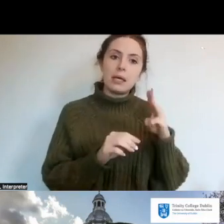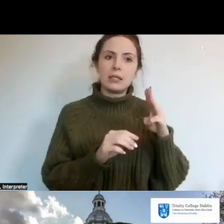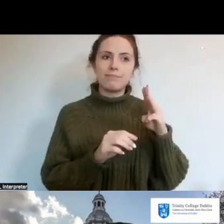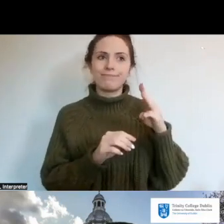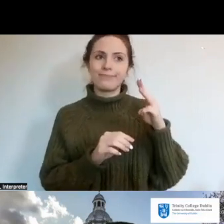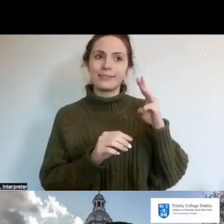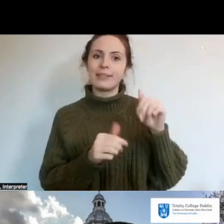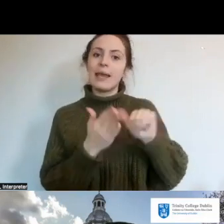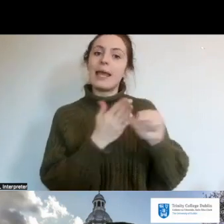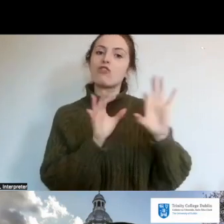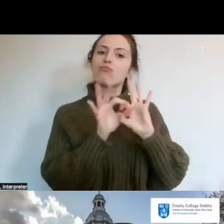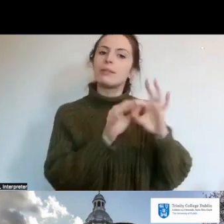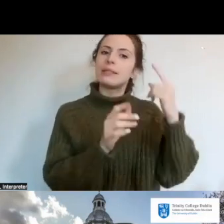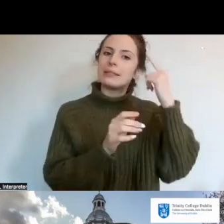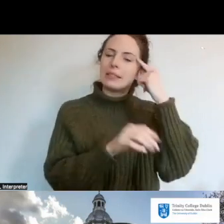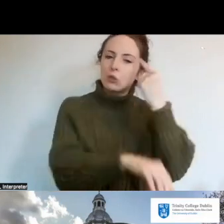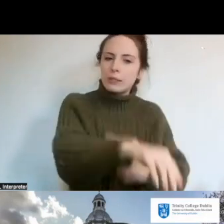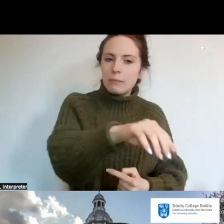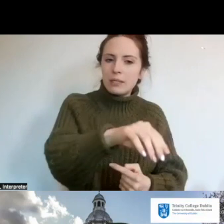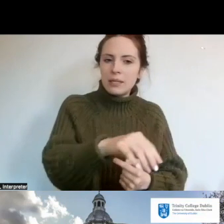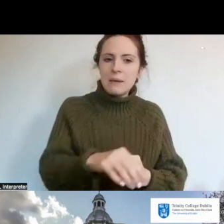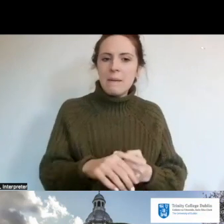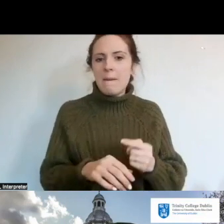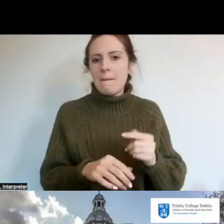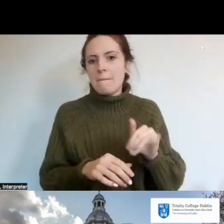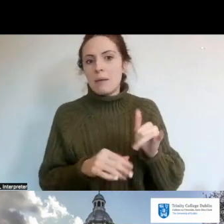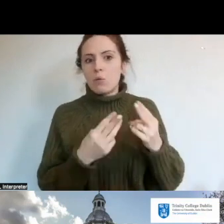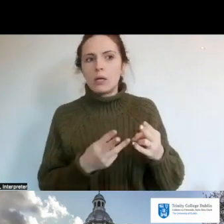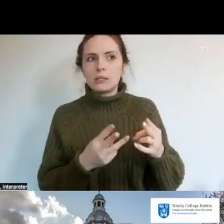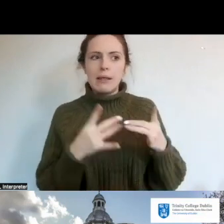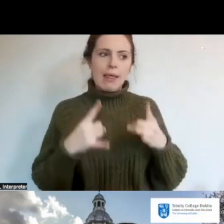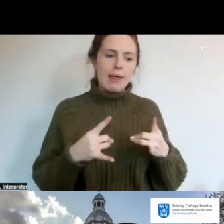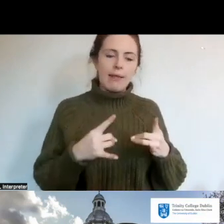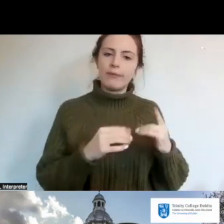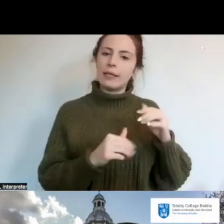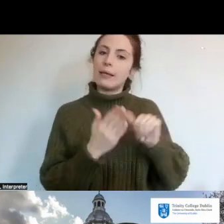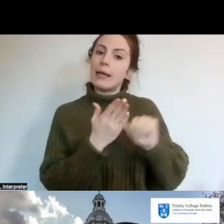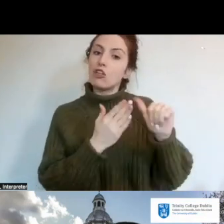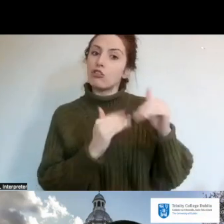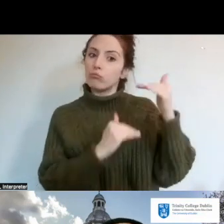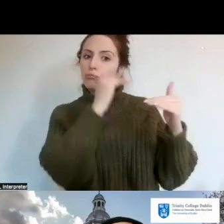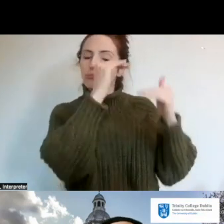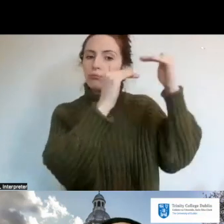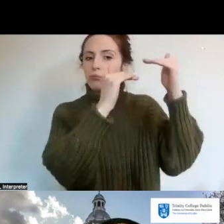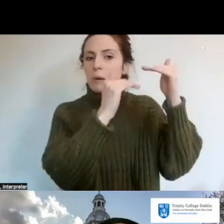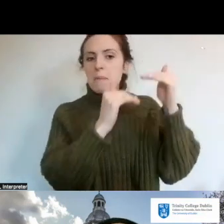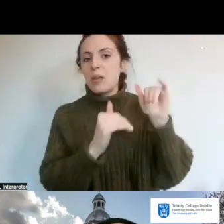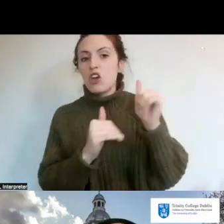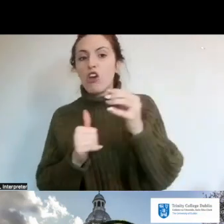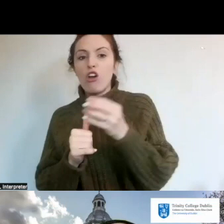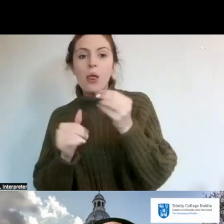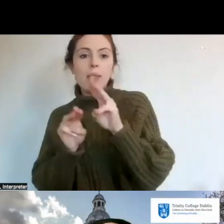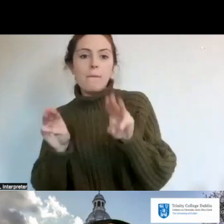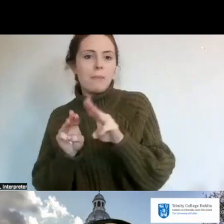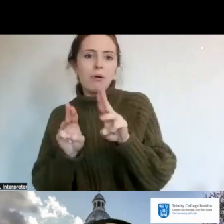along a path which is geared towards healthy aging, whereas other people in the same service mightn't be able to